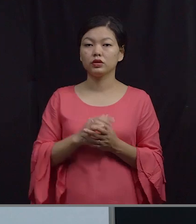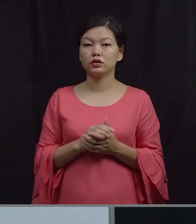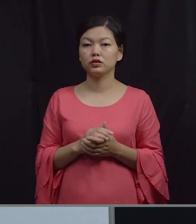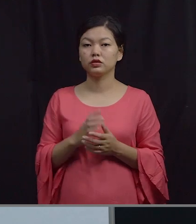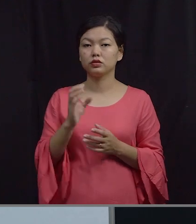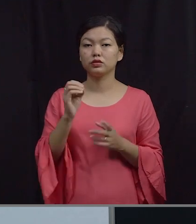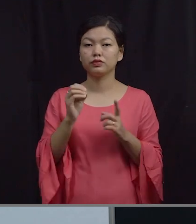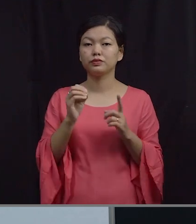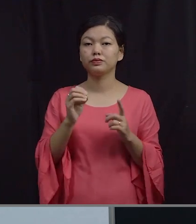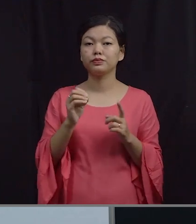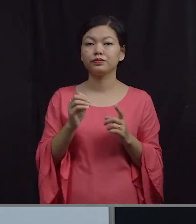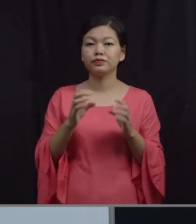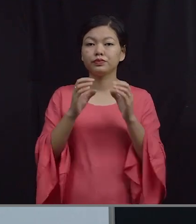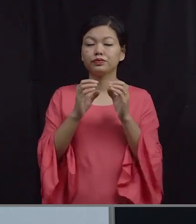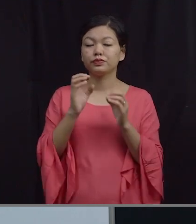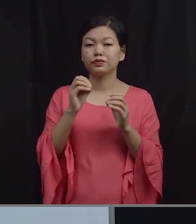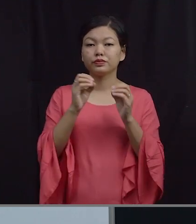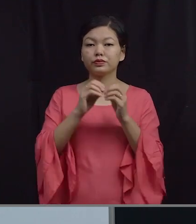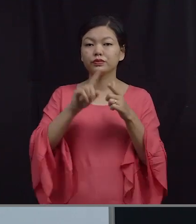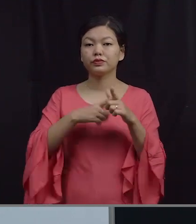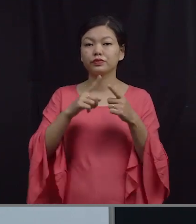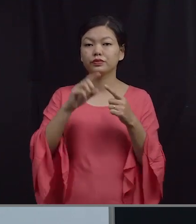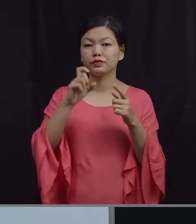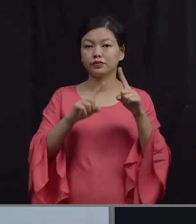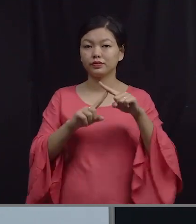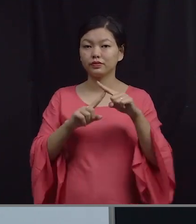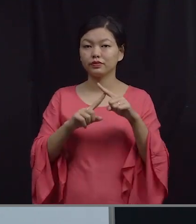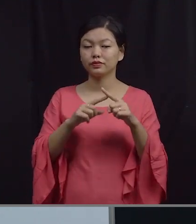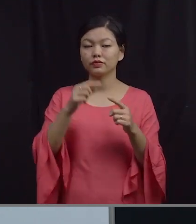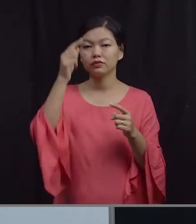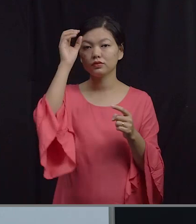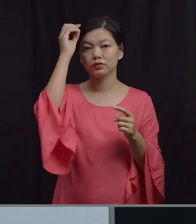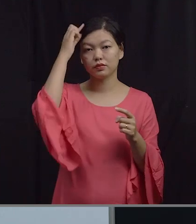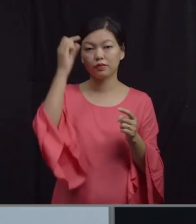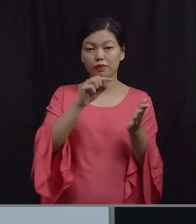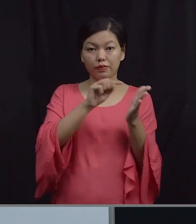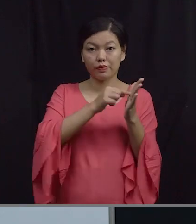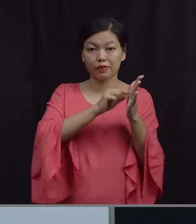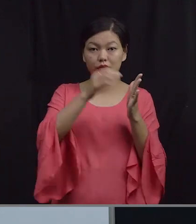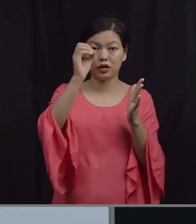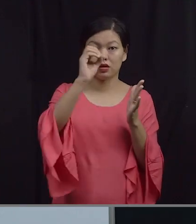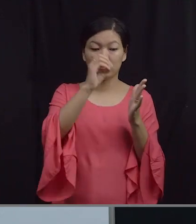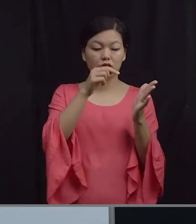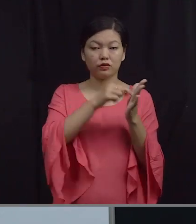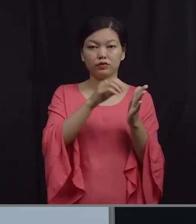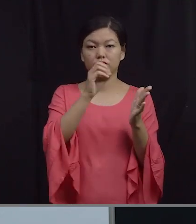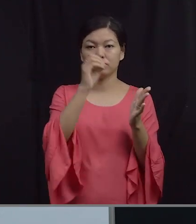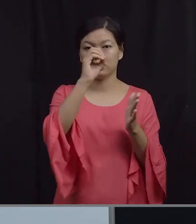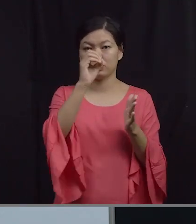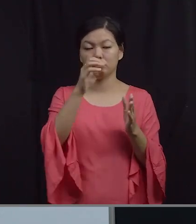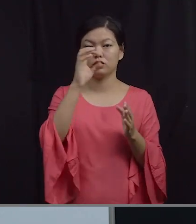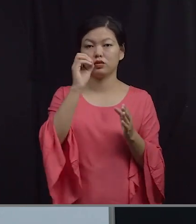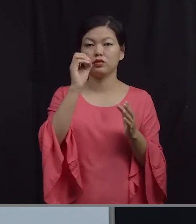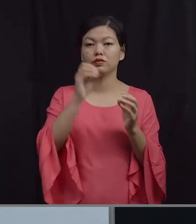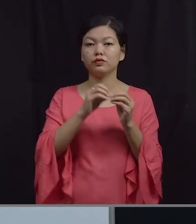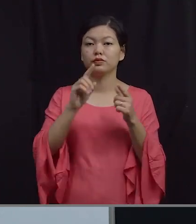point size object O on the side of what? Lens A. First the image is formed at I1, and I1 act as the